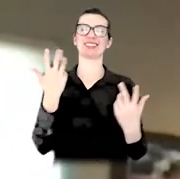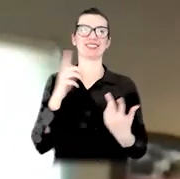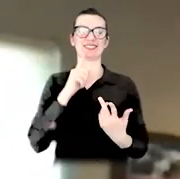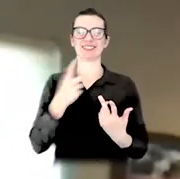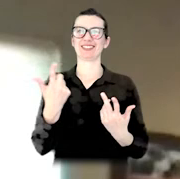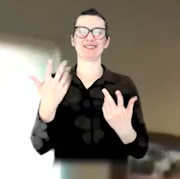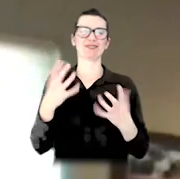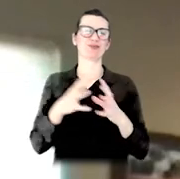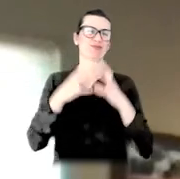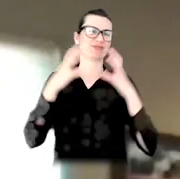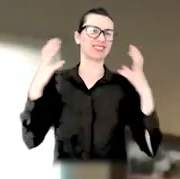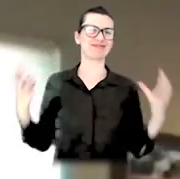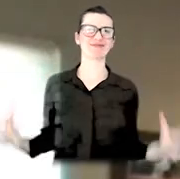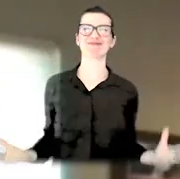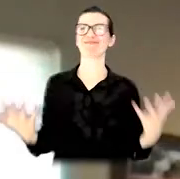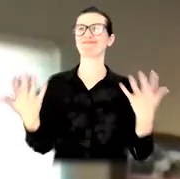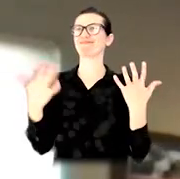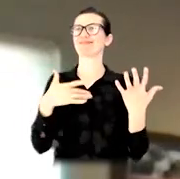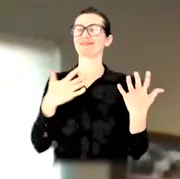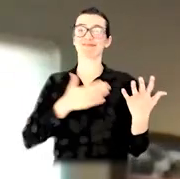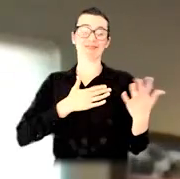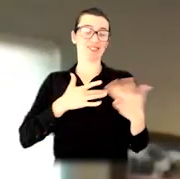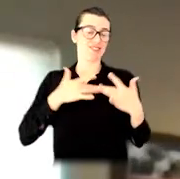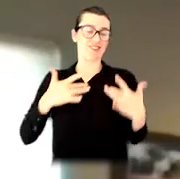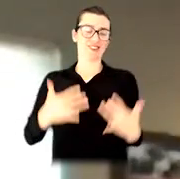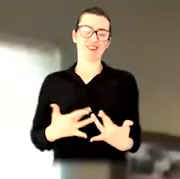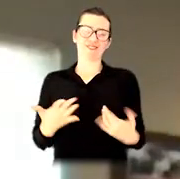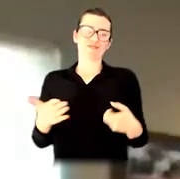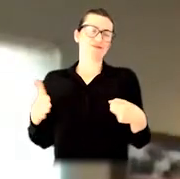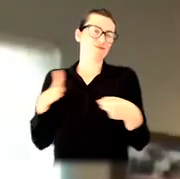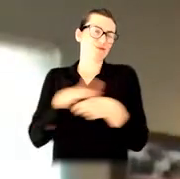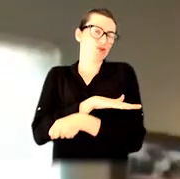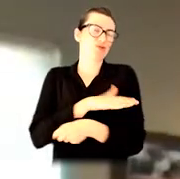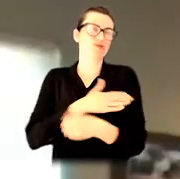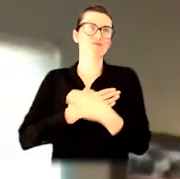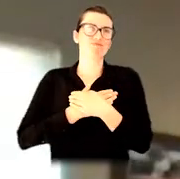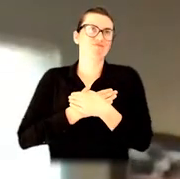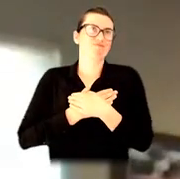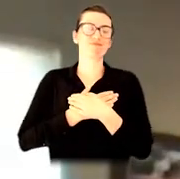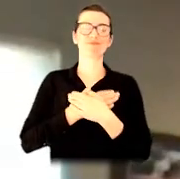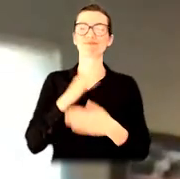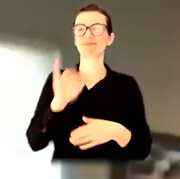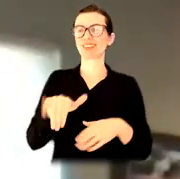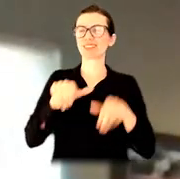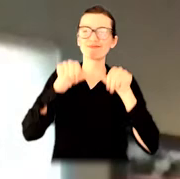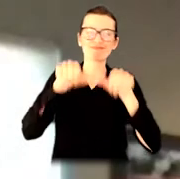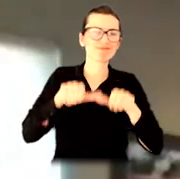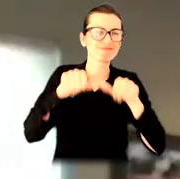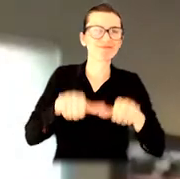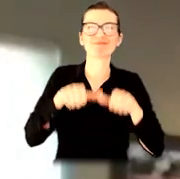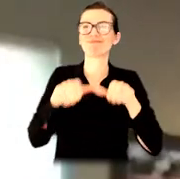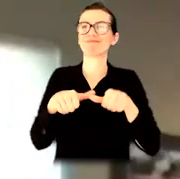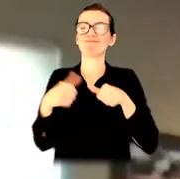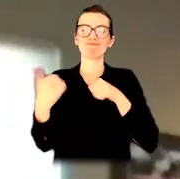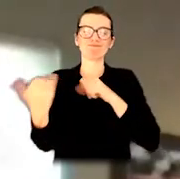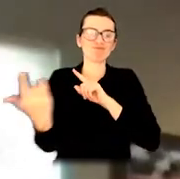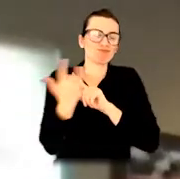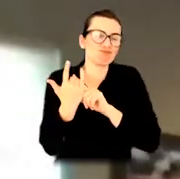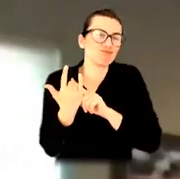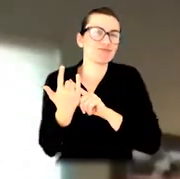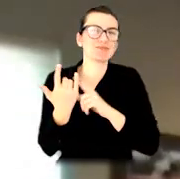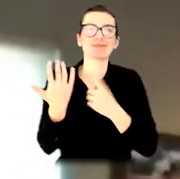mean, I feel like my heart is full, and just that constant unconditional love